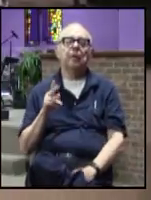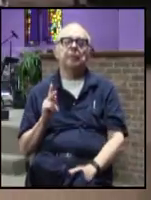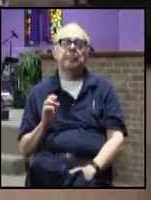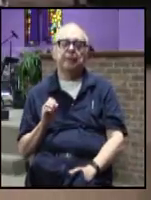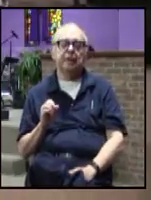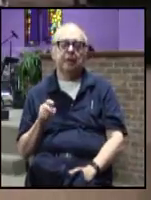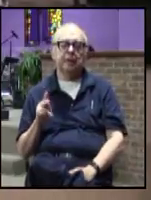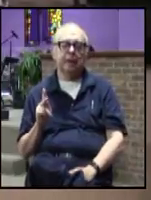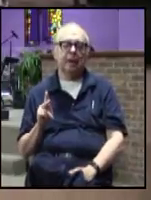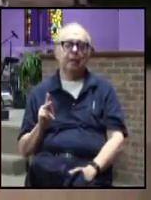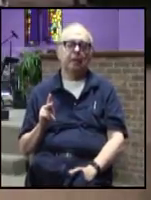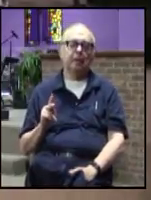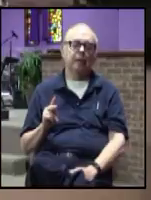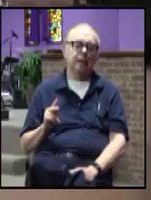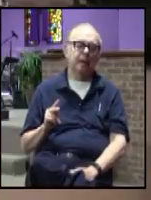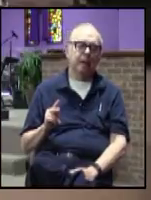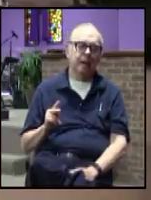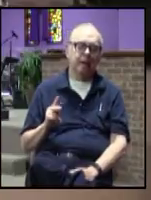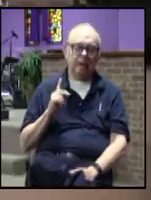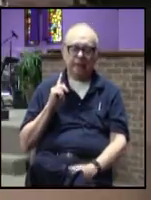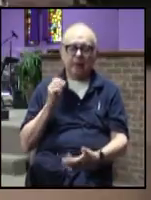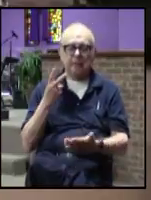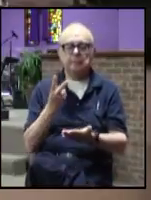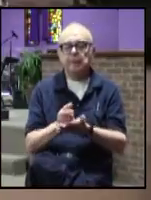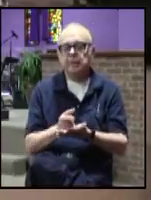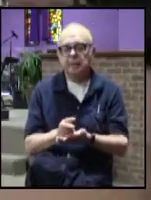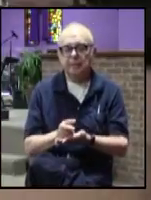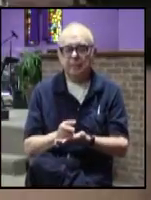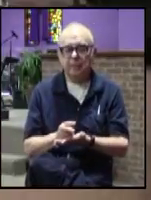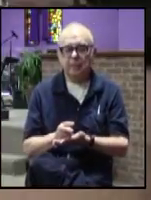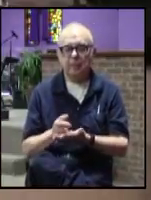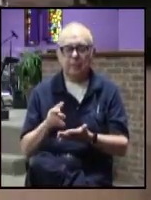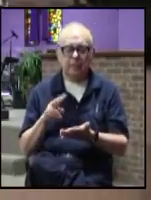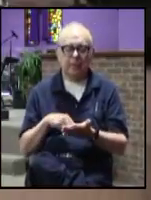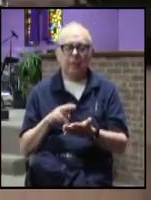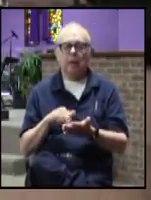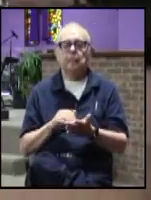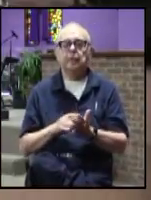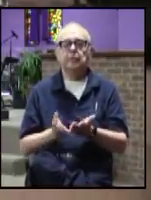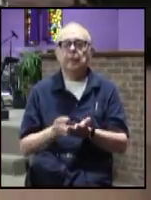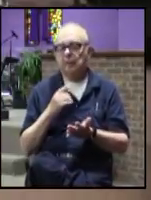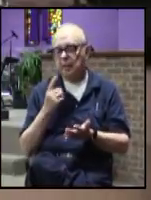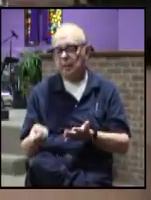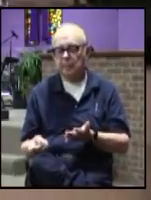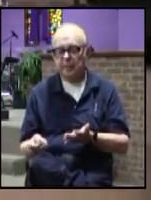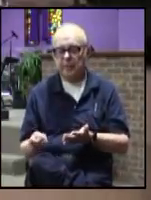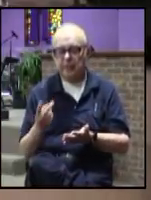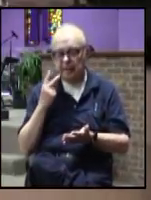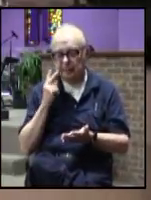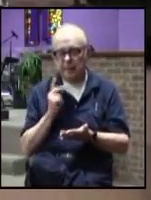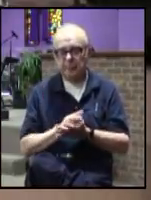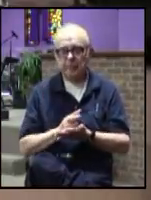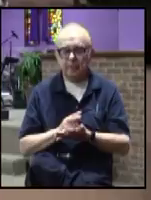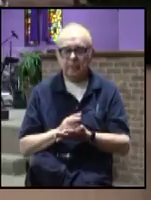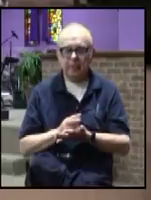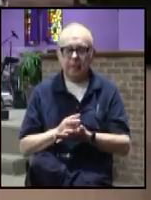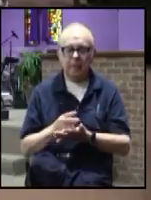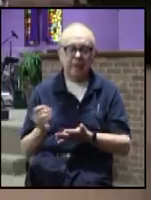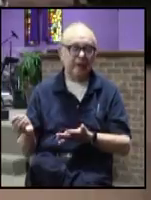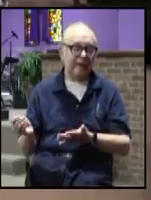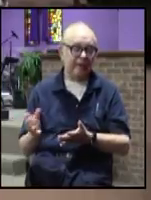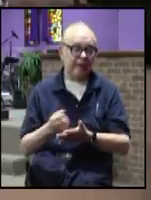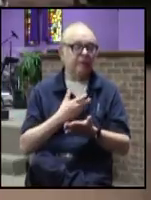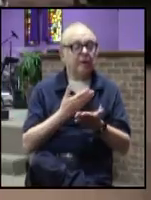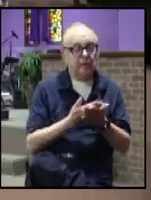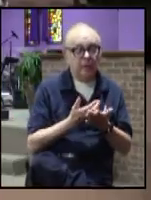PKs. If I pin them, I read the Bible to them. If they pin me, they take